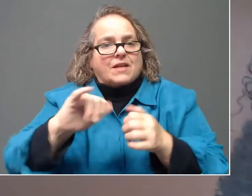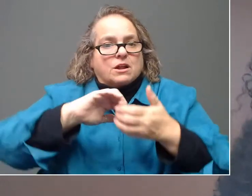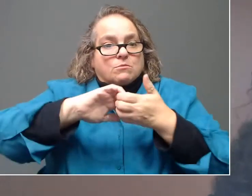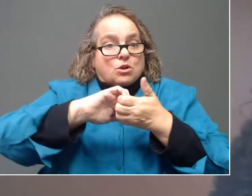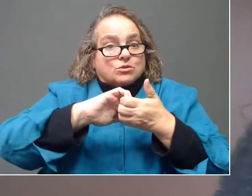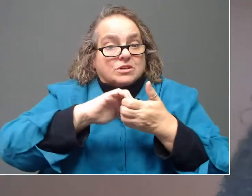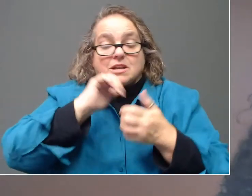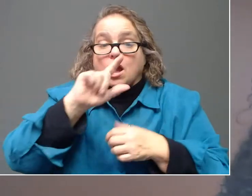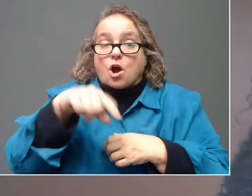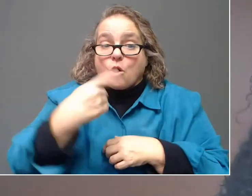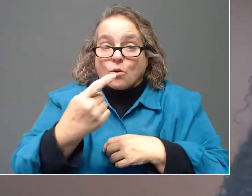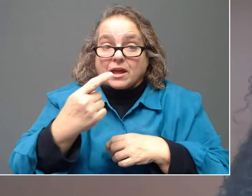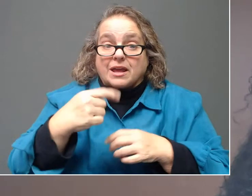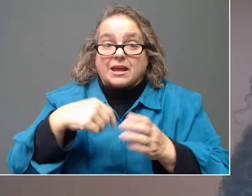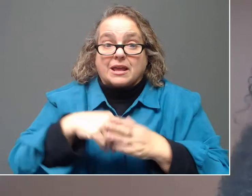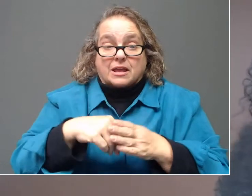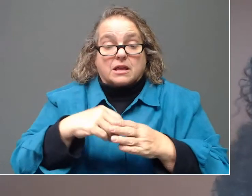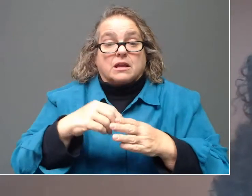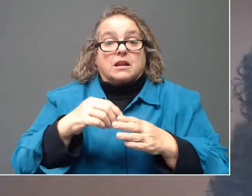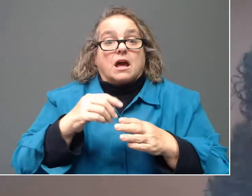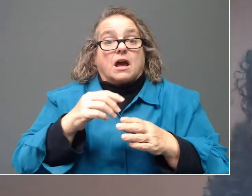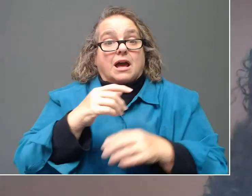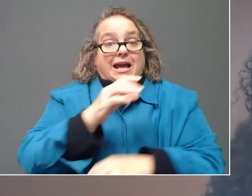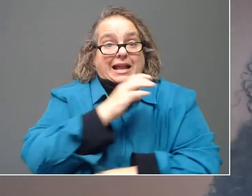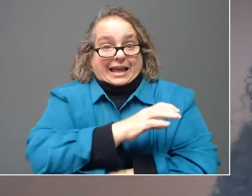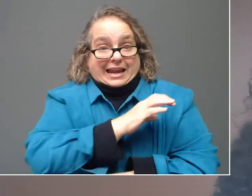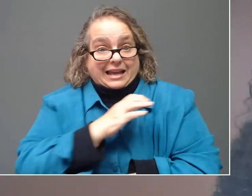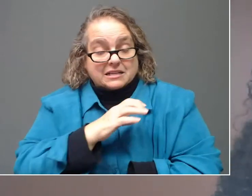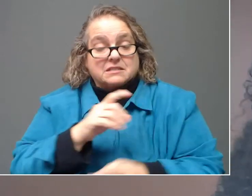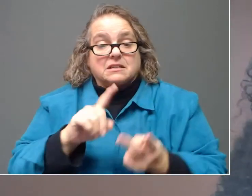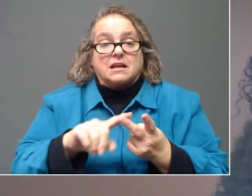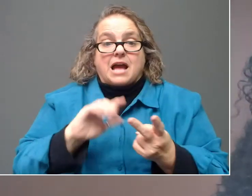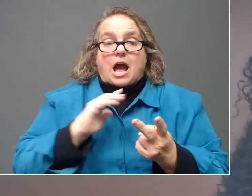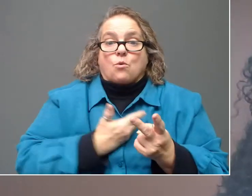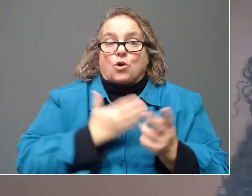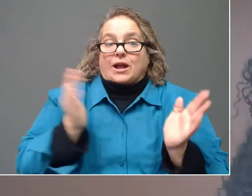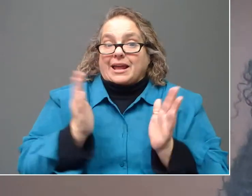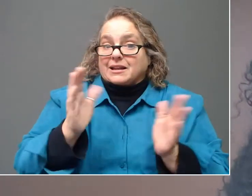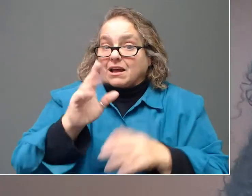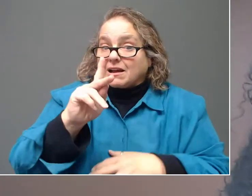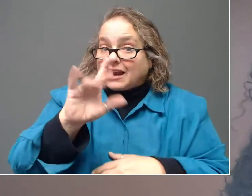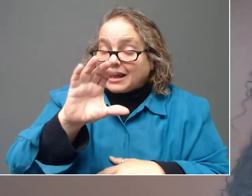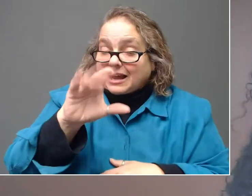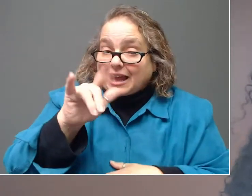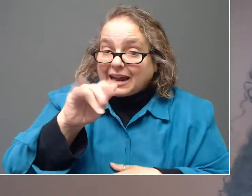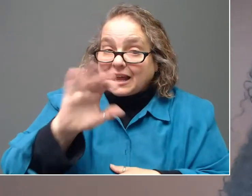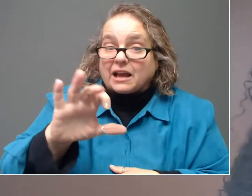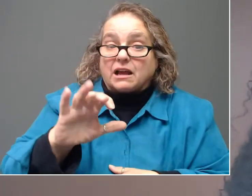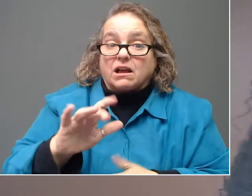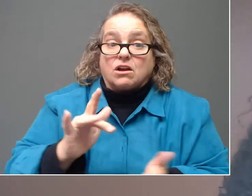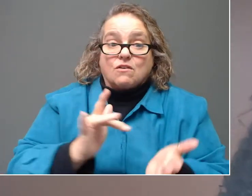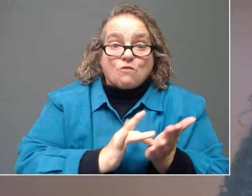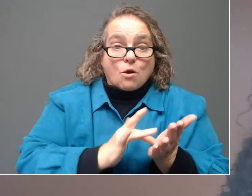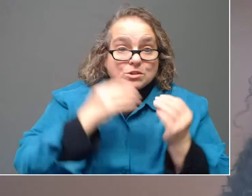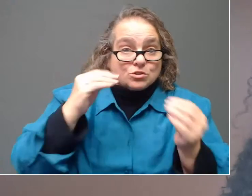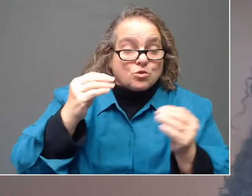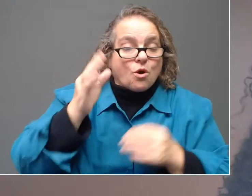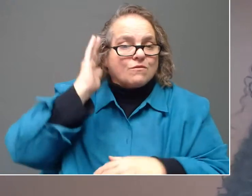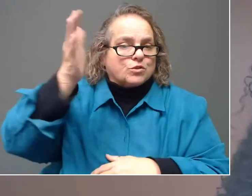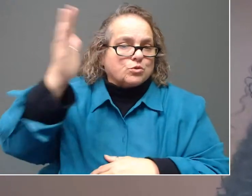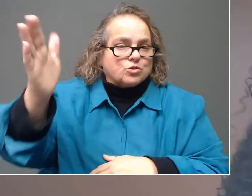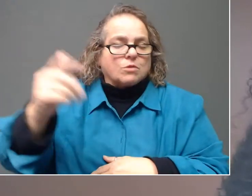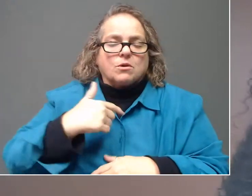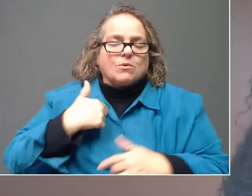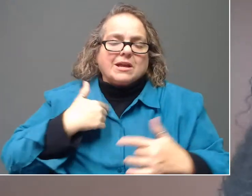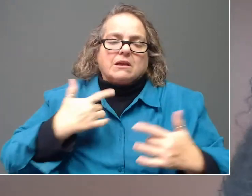clinic events, but also in our little clinics and our pharmacies within the Kroger stores. So just super excited, and again, so proud